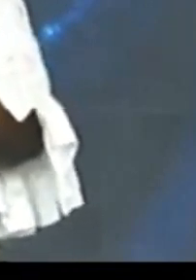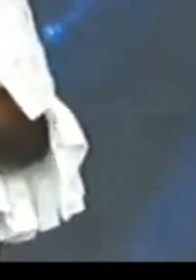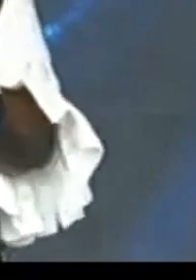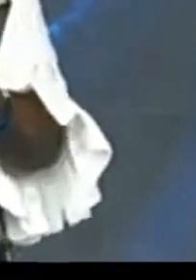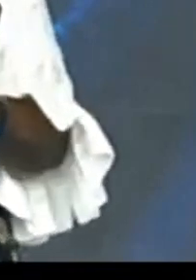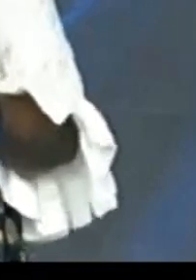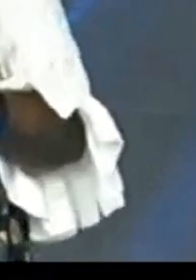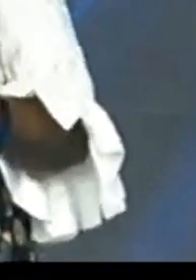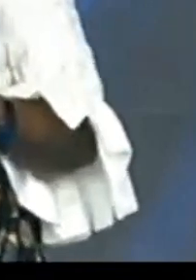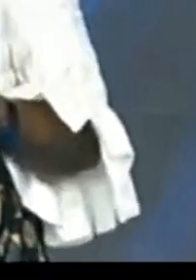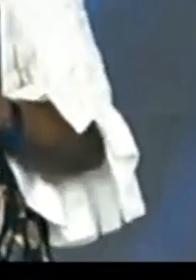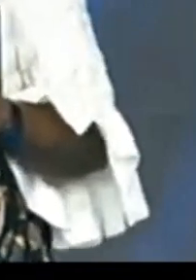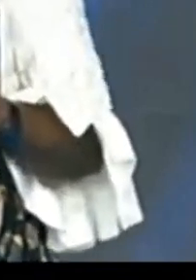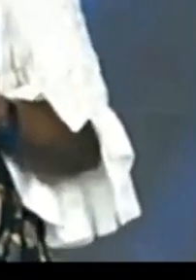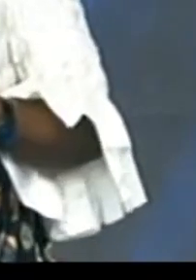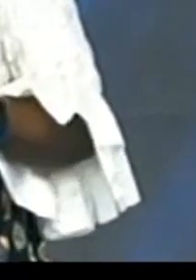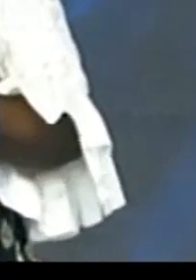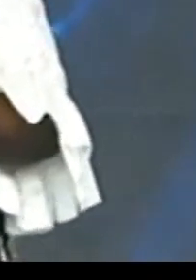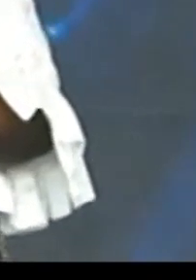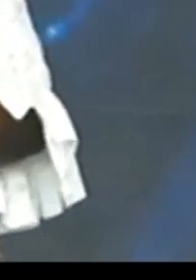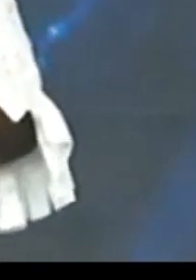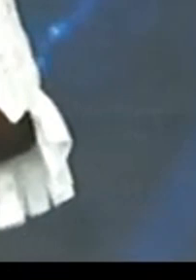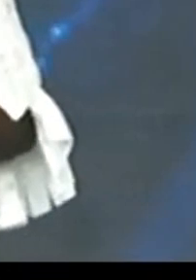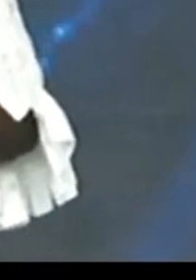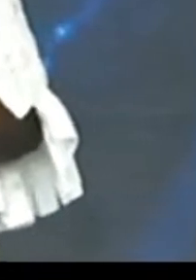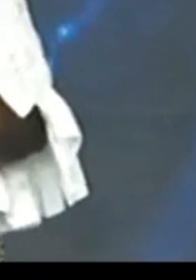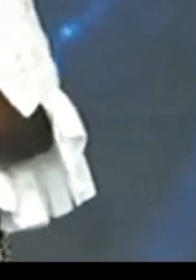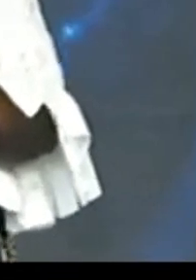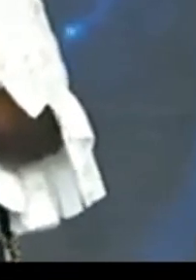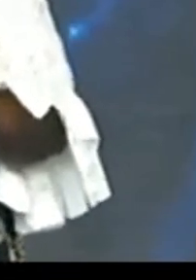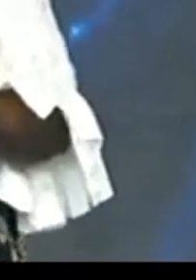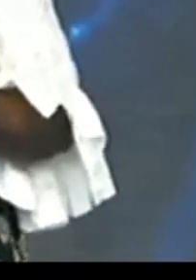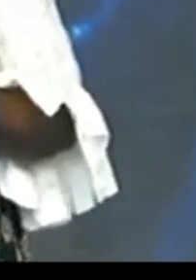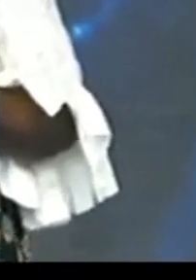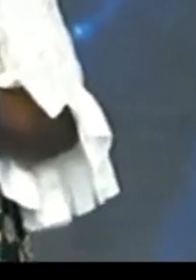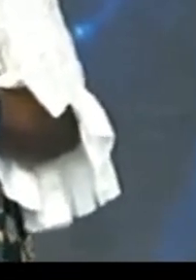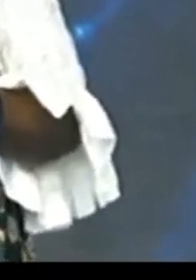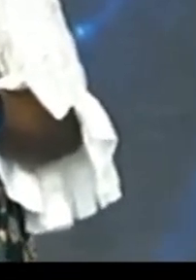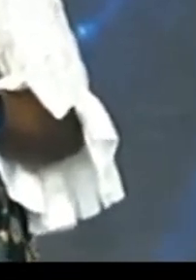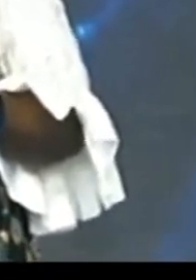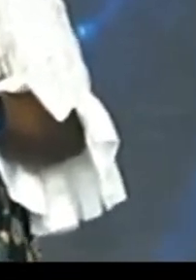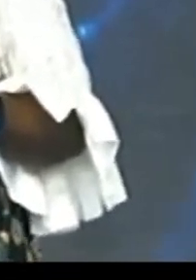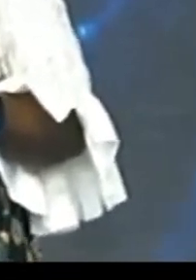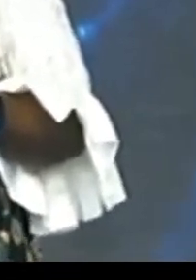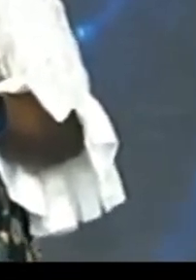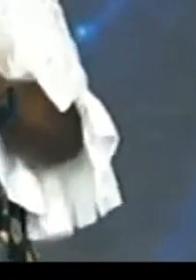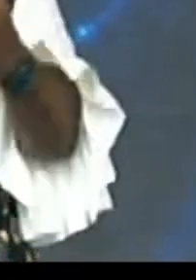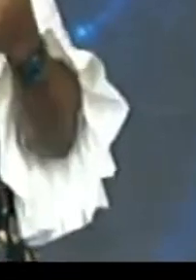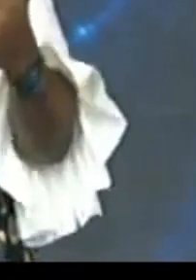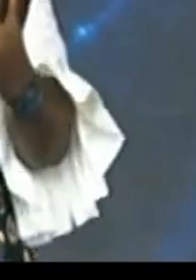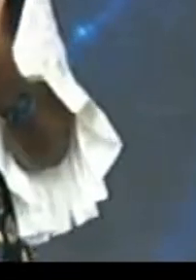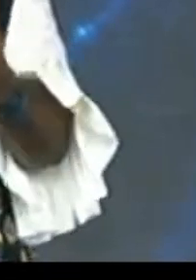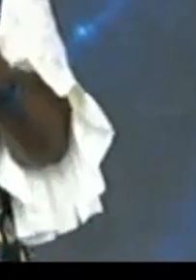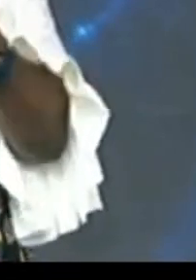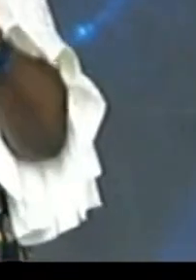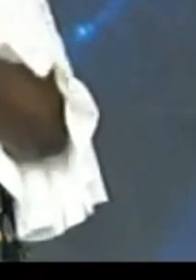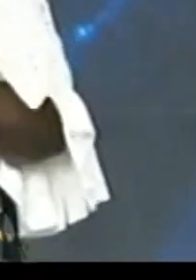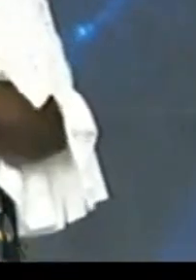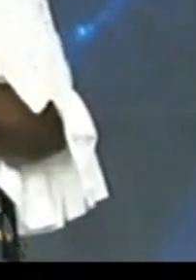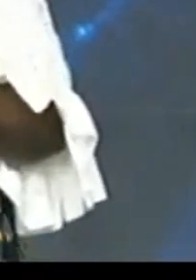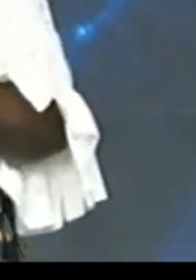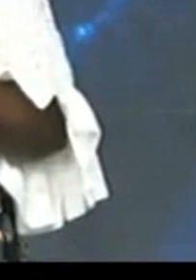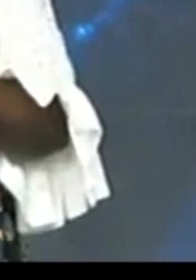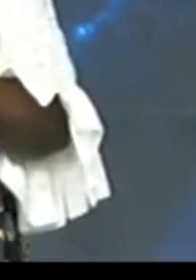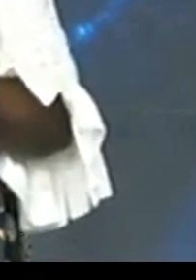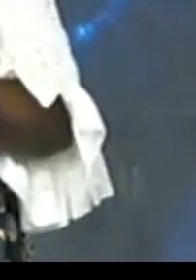Region, River State of Nigeria. I'm here to testify of the goodness of God in my